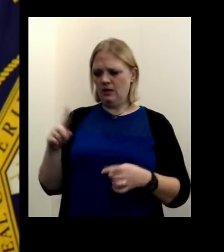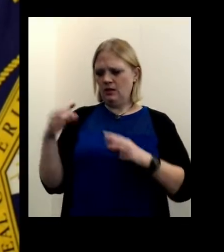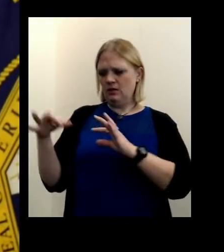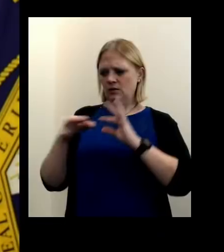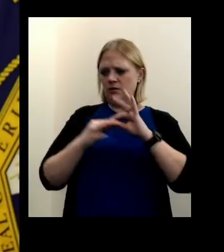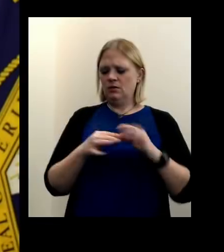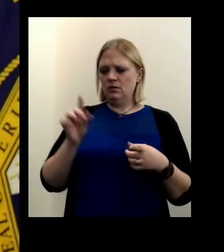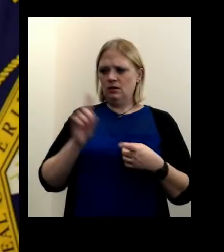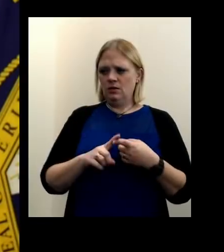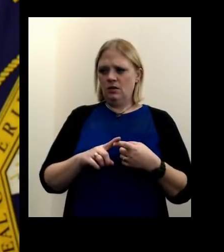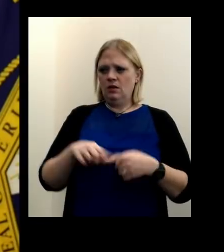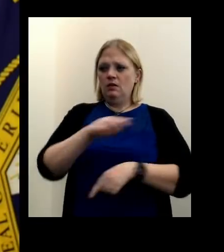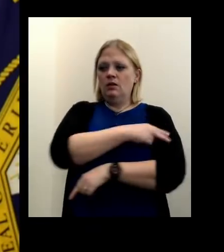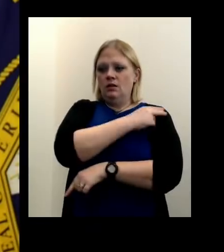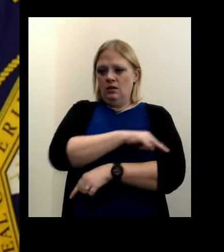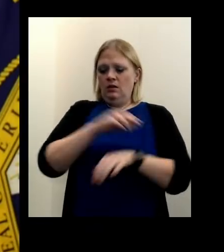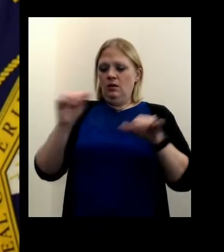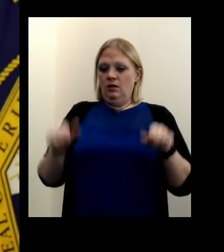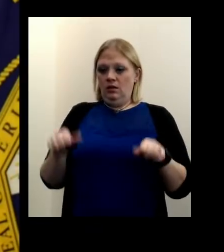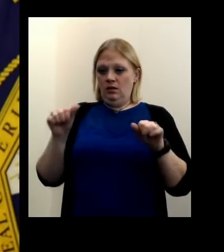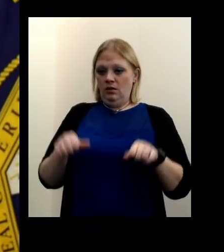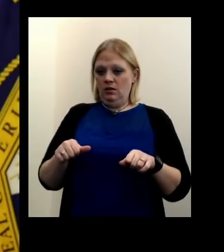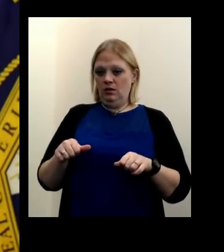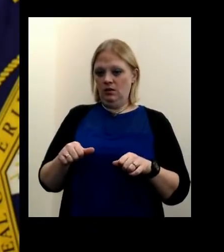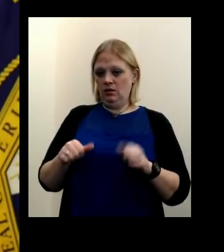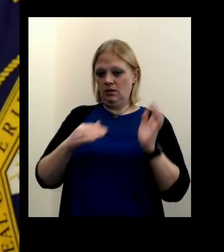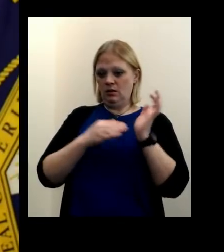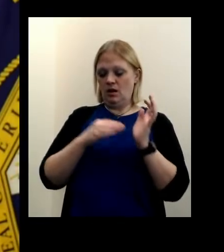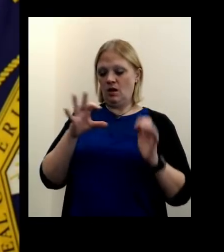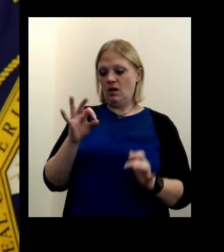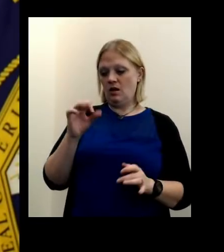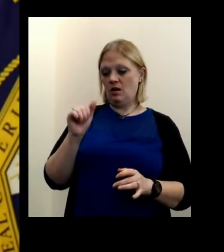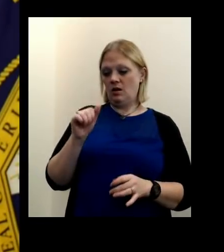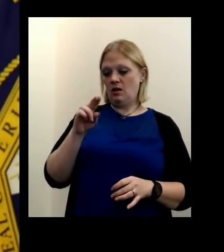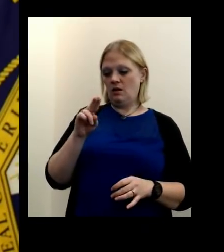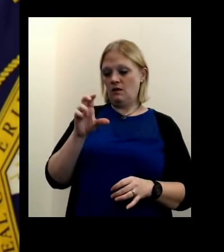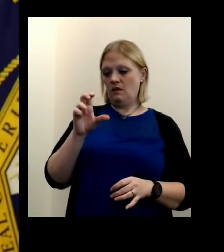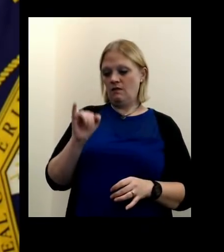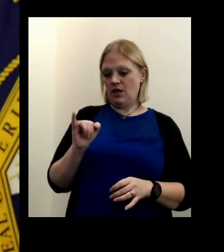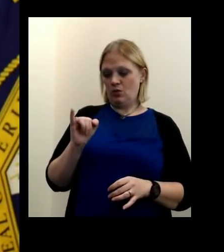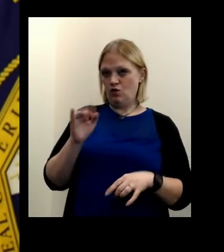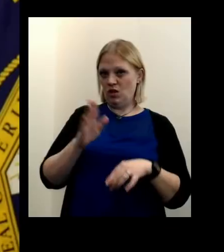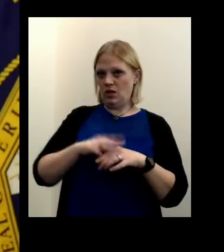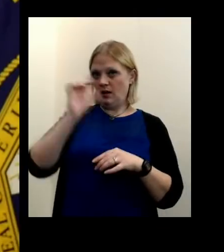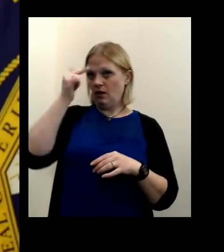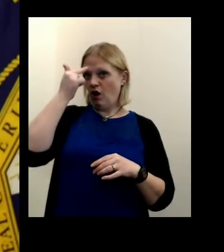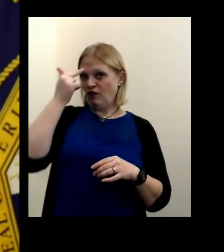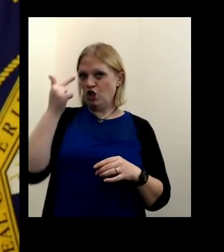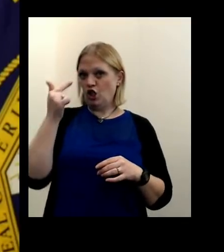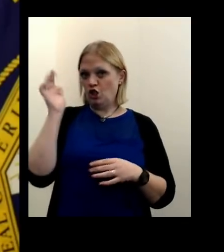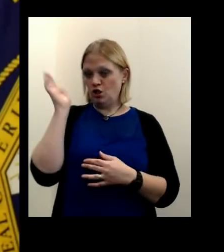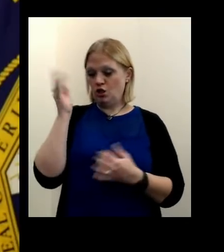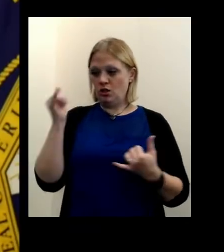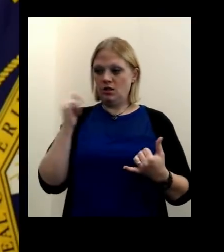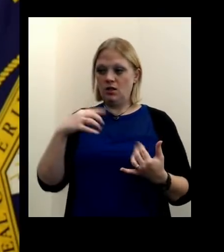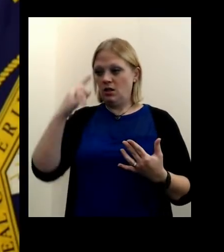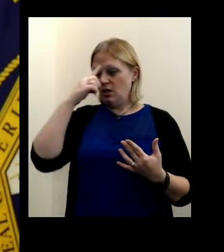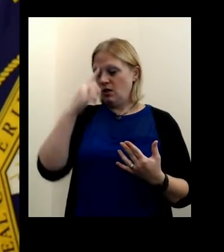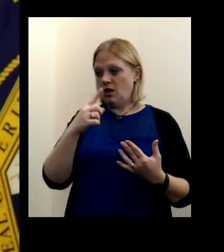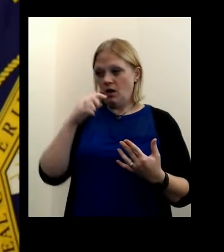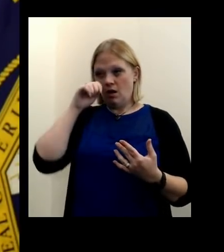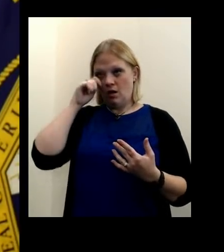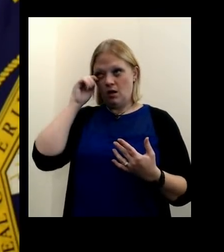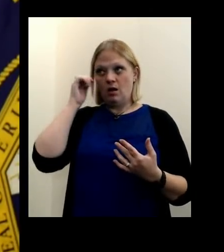to hospital capacity. Dr. Fauci on the governor's briefing today noted that he didn't think the full effect of